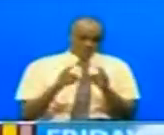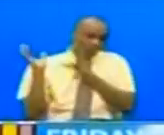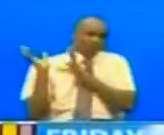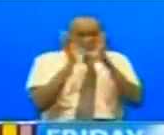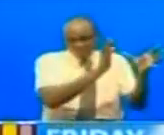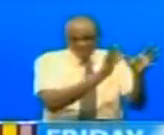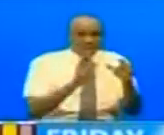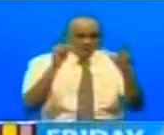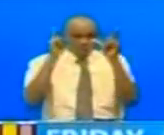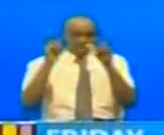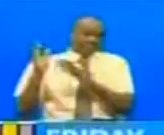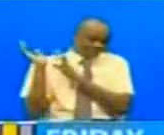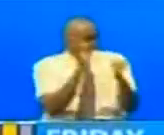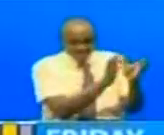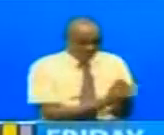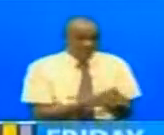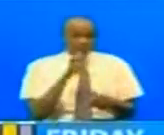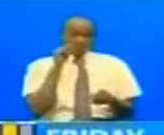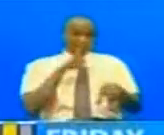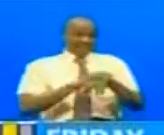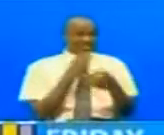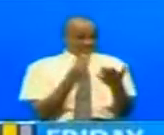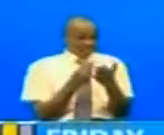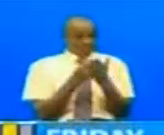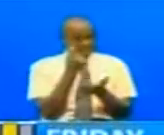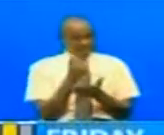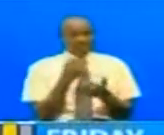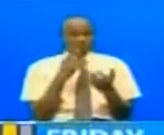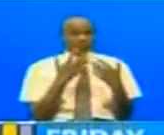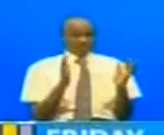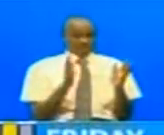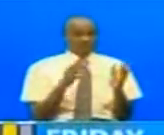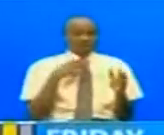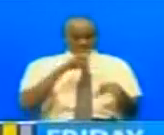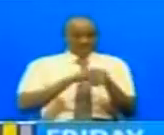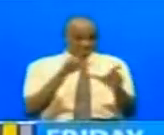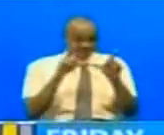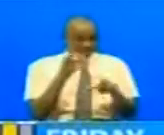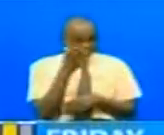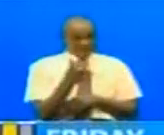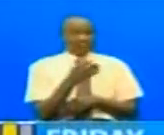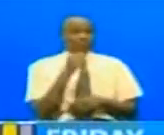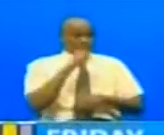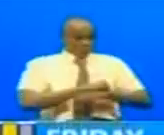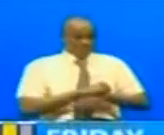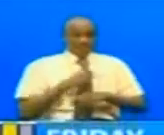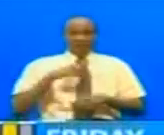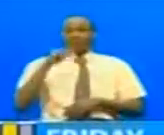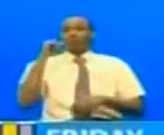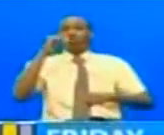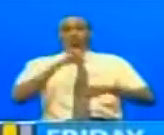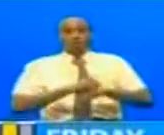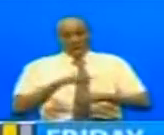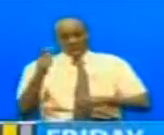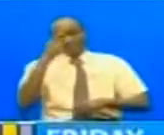Then after getting some little money to clear mm-hmm. so that I can get the certificate, mm-hmm. I found the school was owned